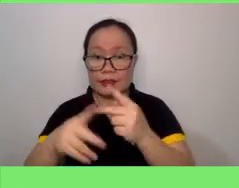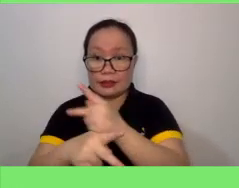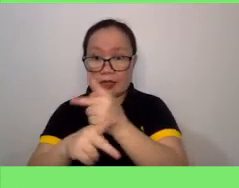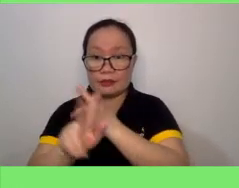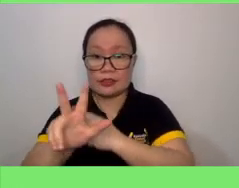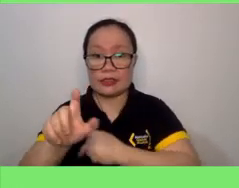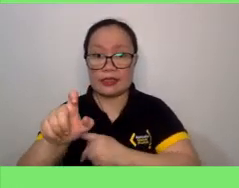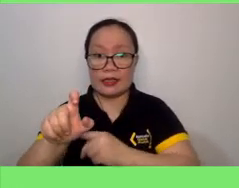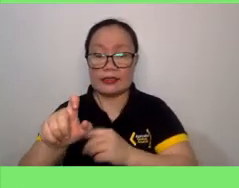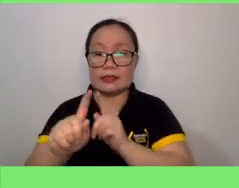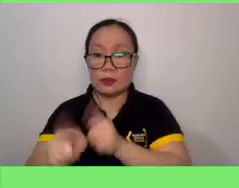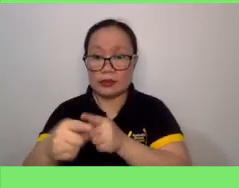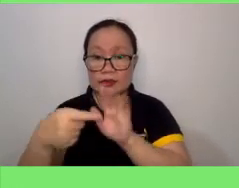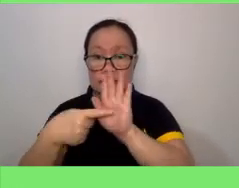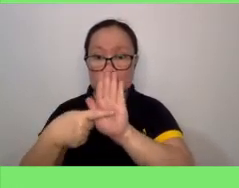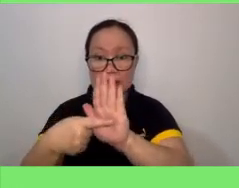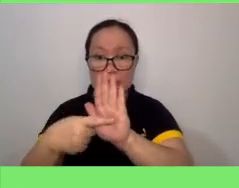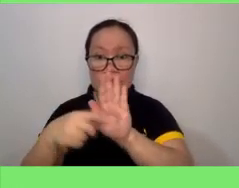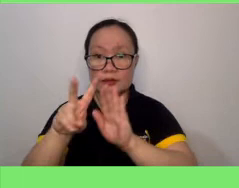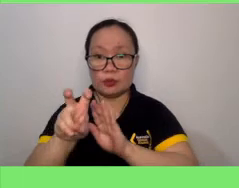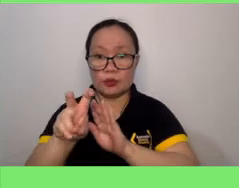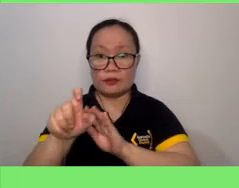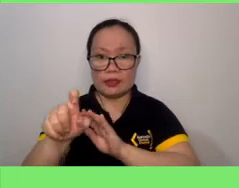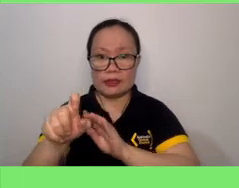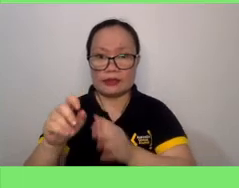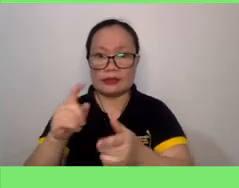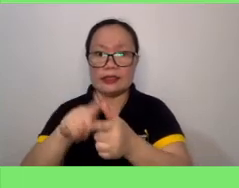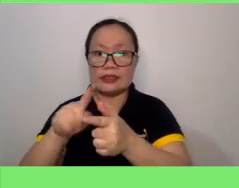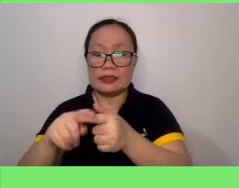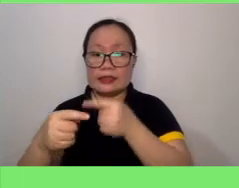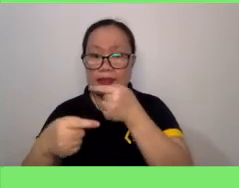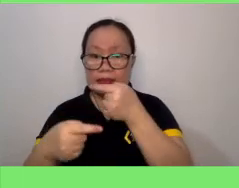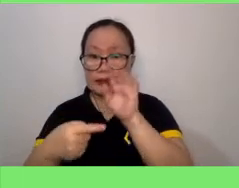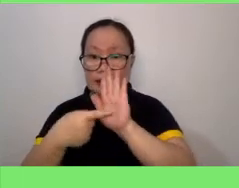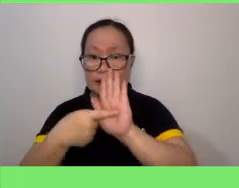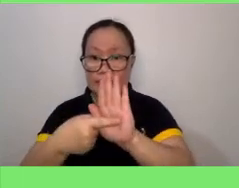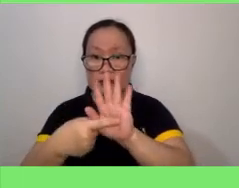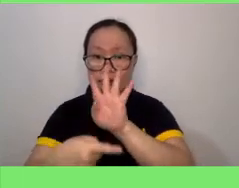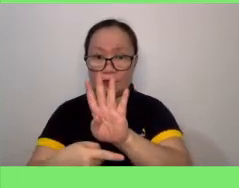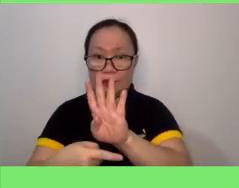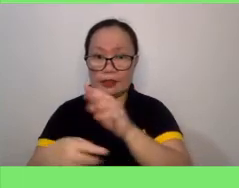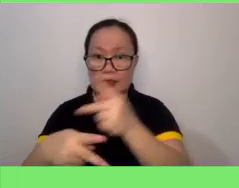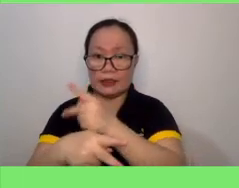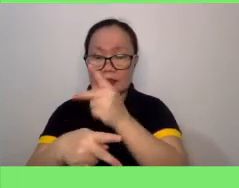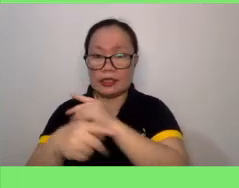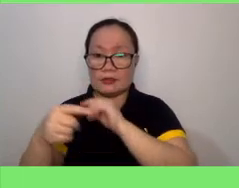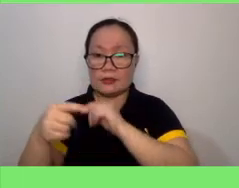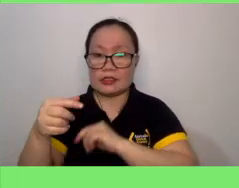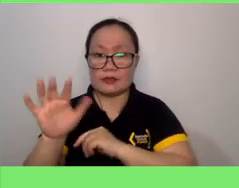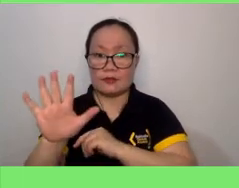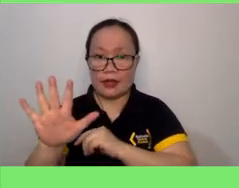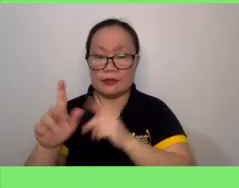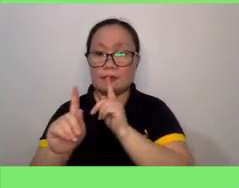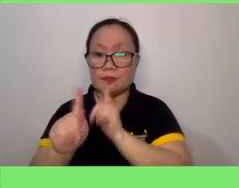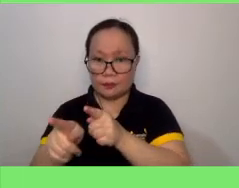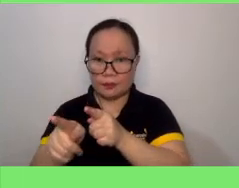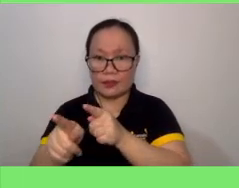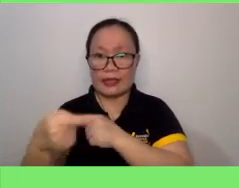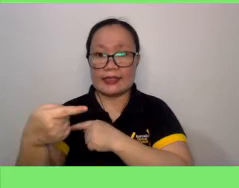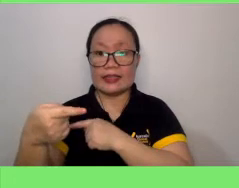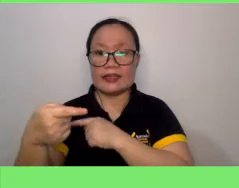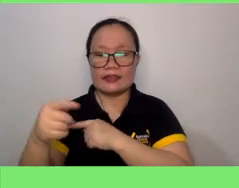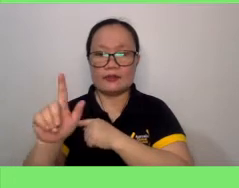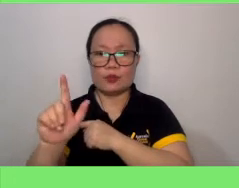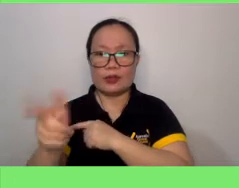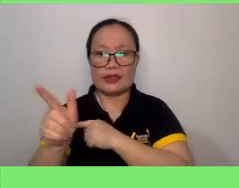is negative 12x. And then, negative 4 times 5, that is negative 20. So, as you can see, meron tayong like terms